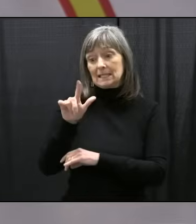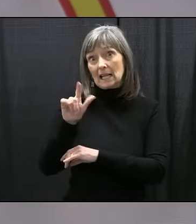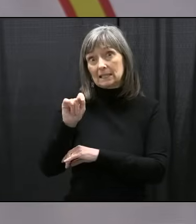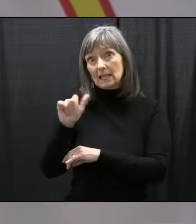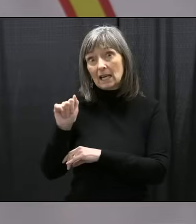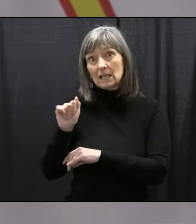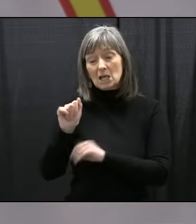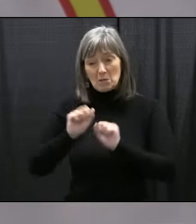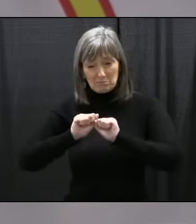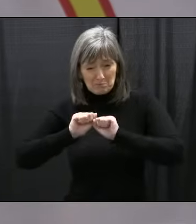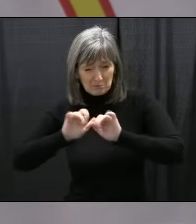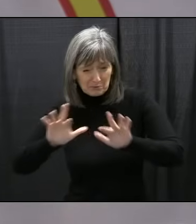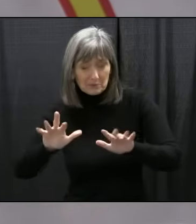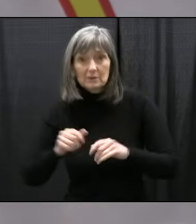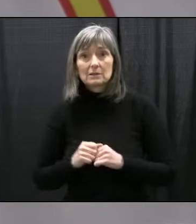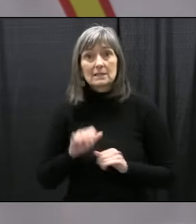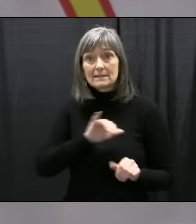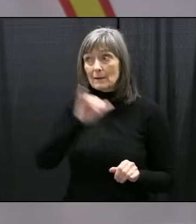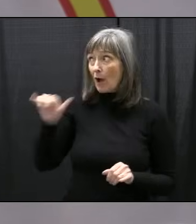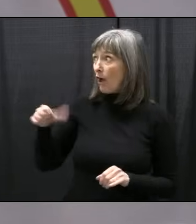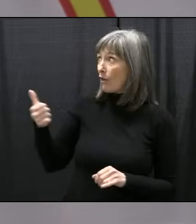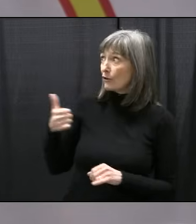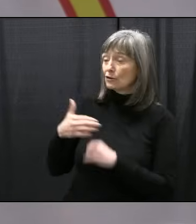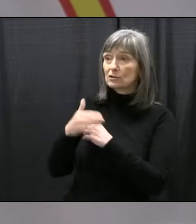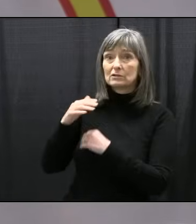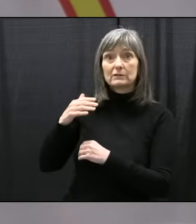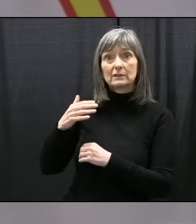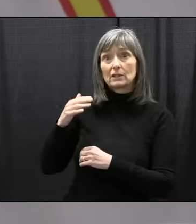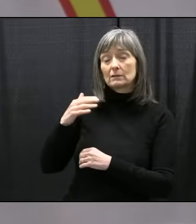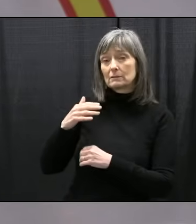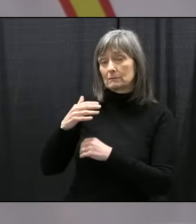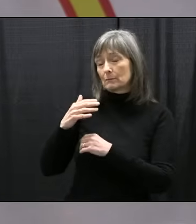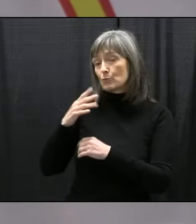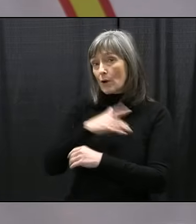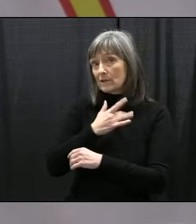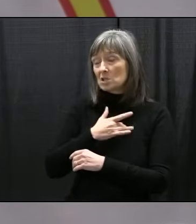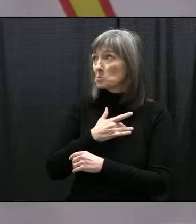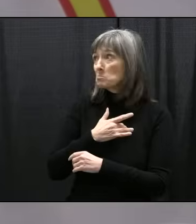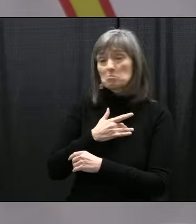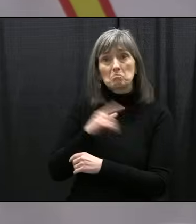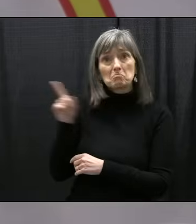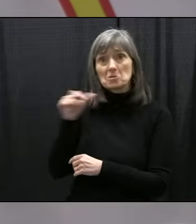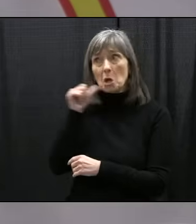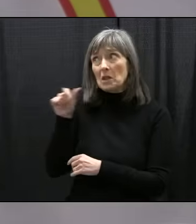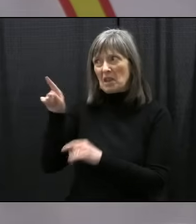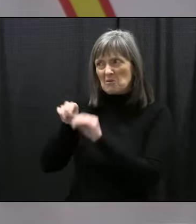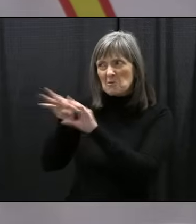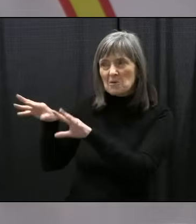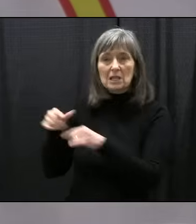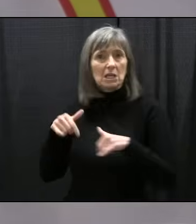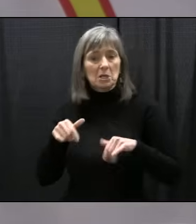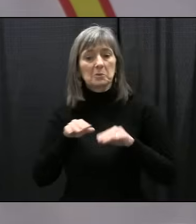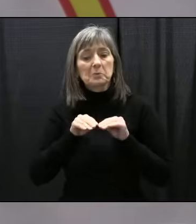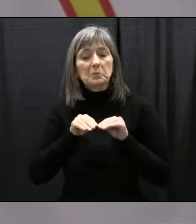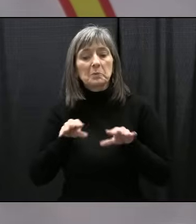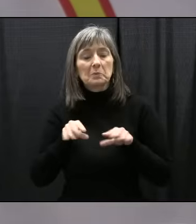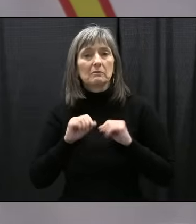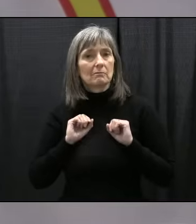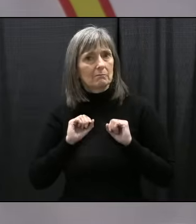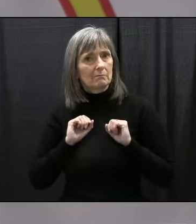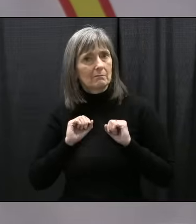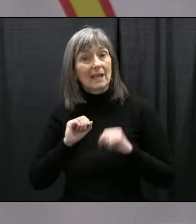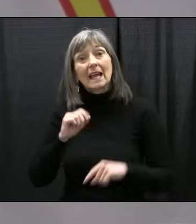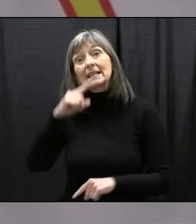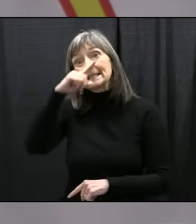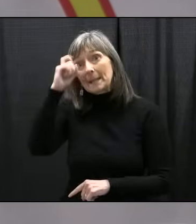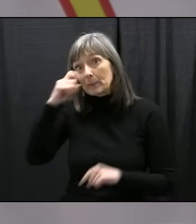like it has in other jurisdictions, and that's because people have stepped up. They've done their part. We've had a very different summer here